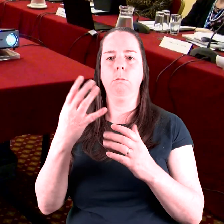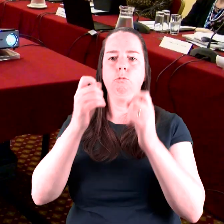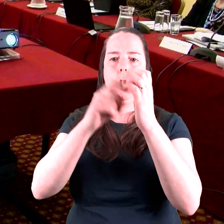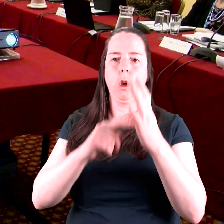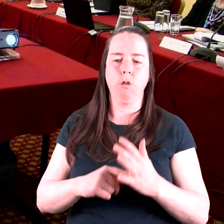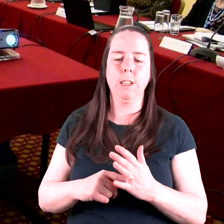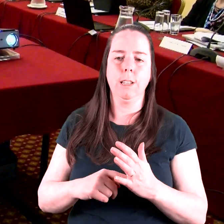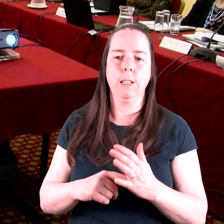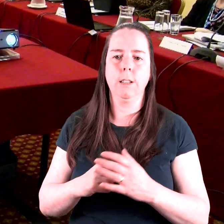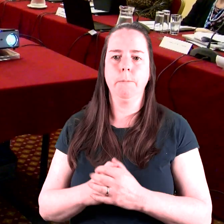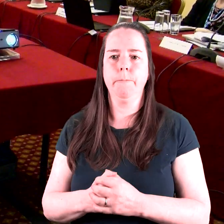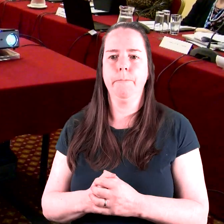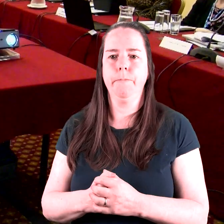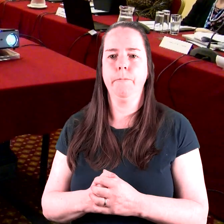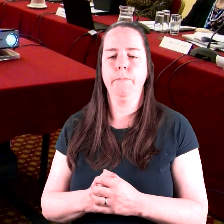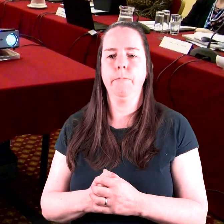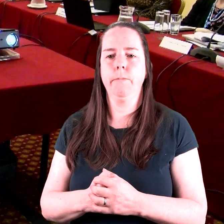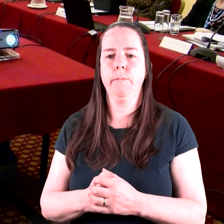top of 4